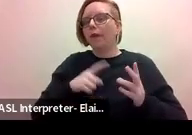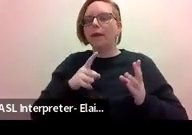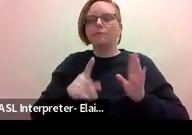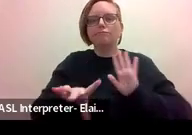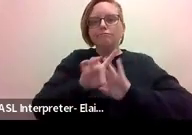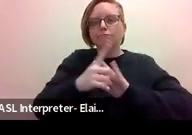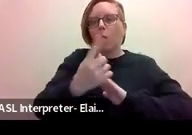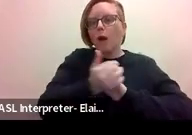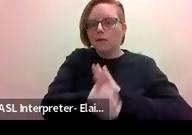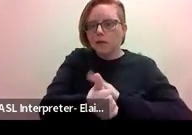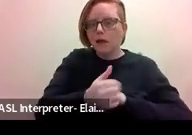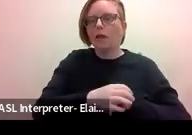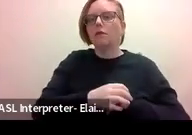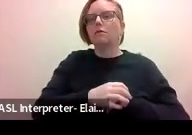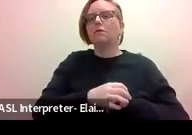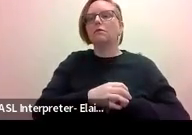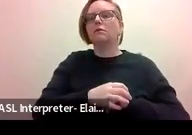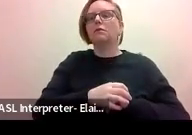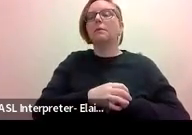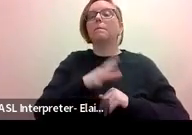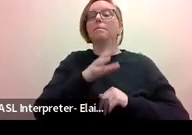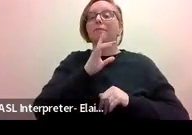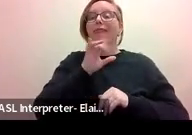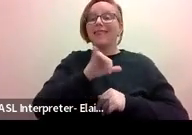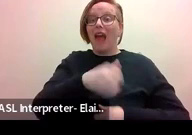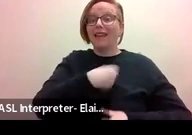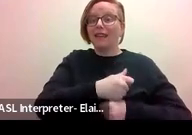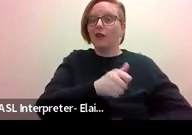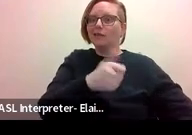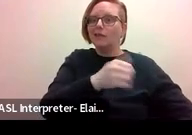they were at 10% independence with this thing.